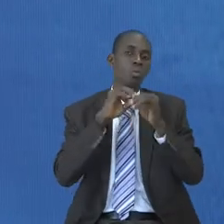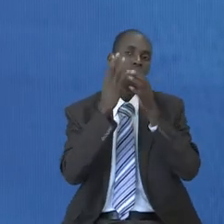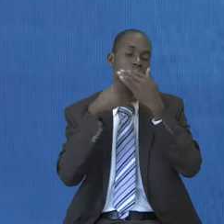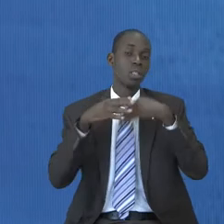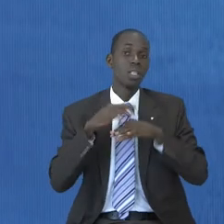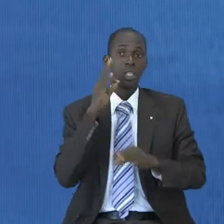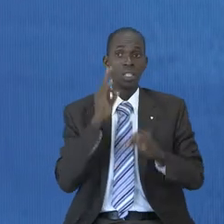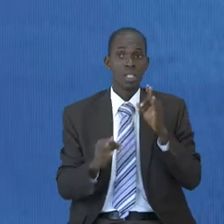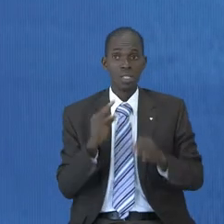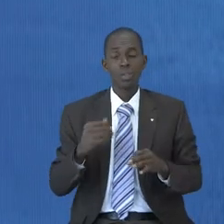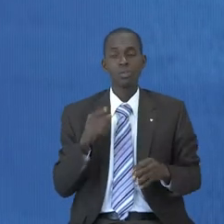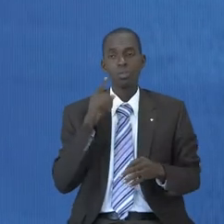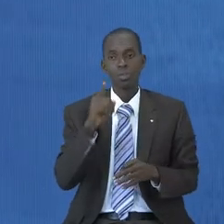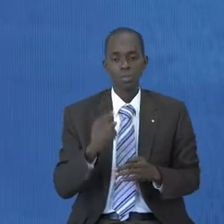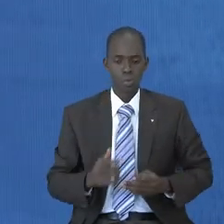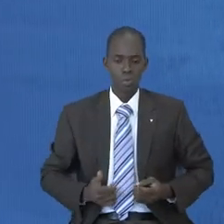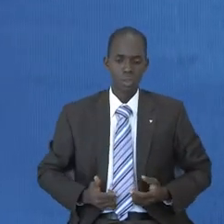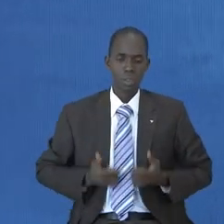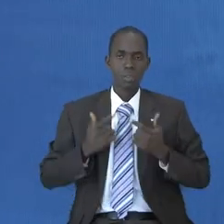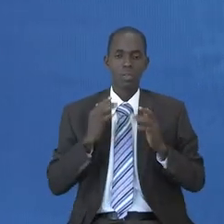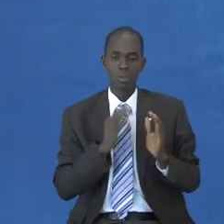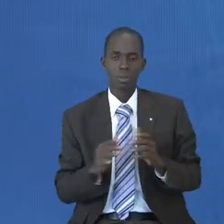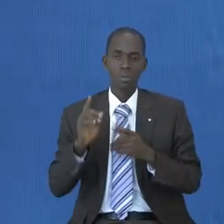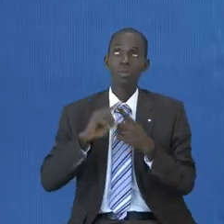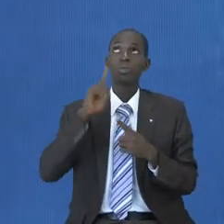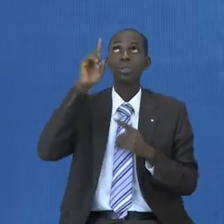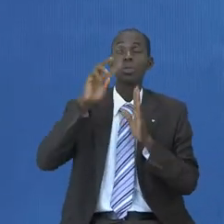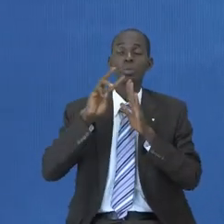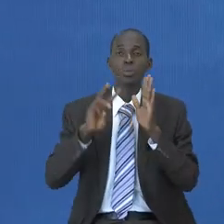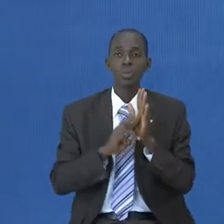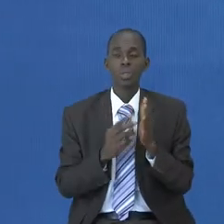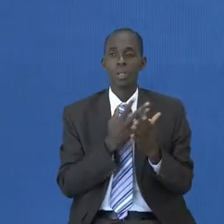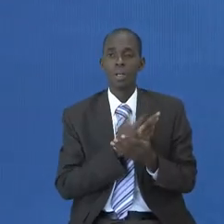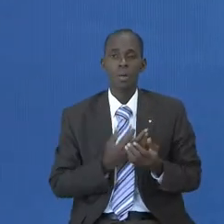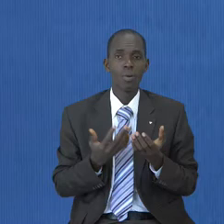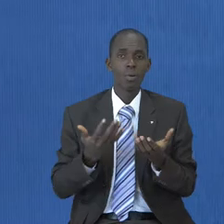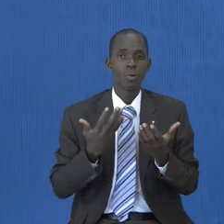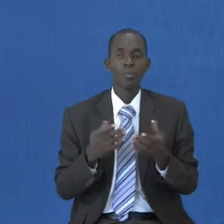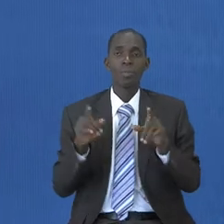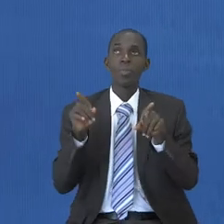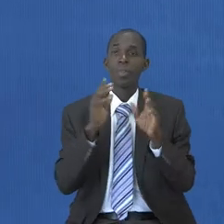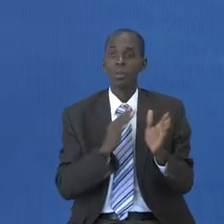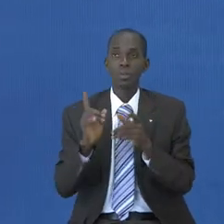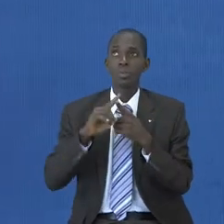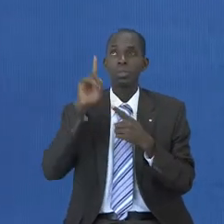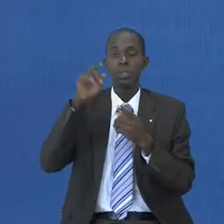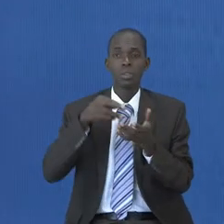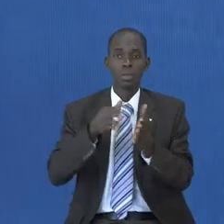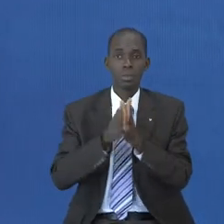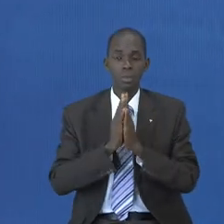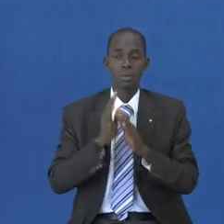will, according to his desire, according to his demand, on the earth here,